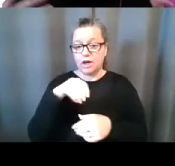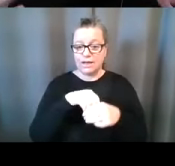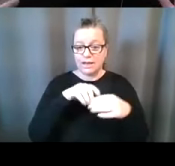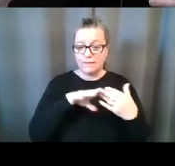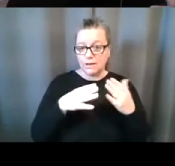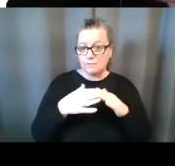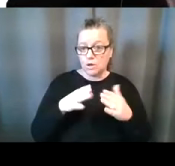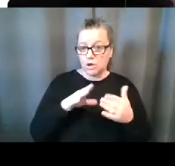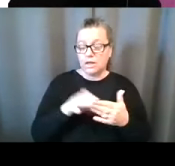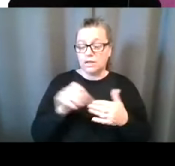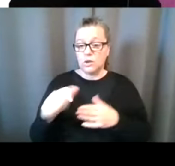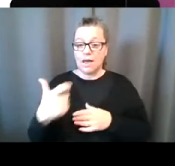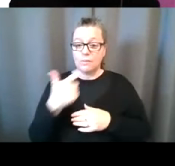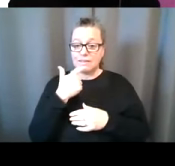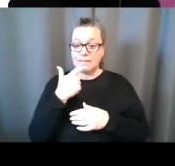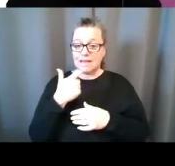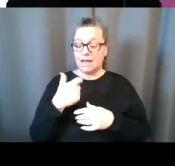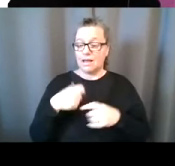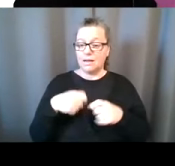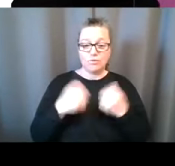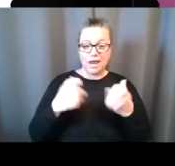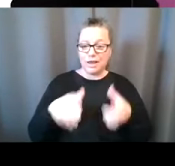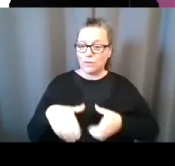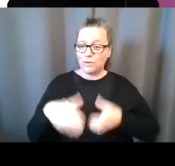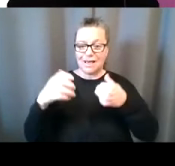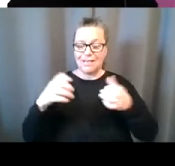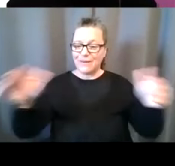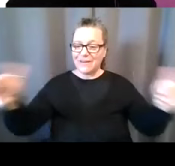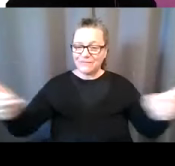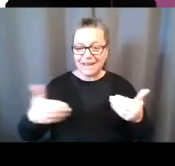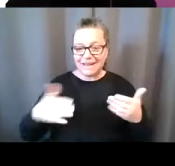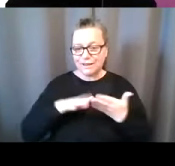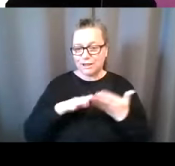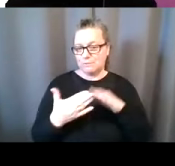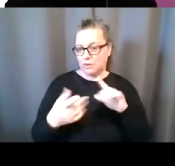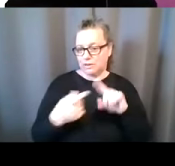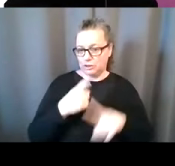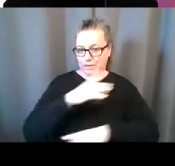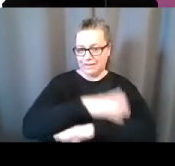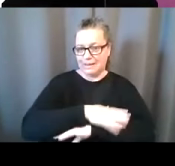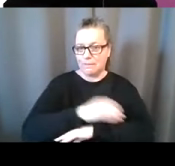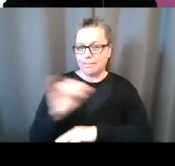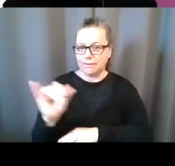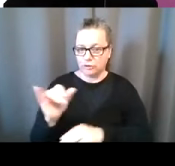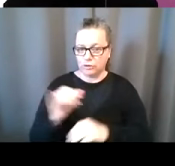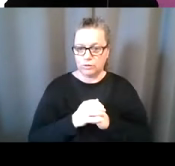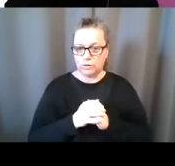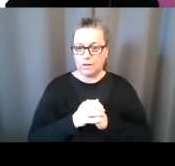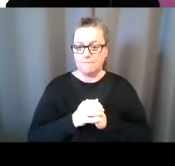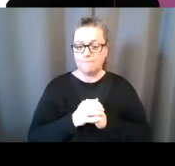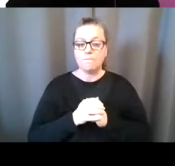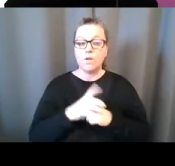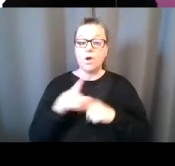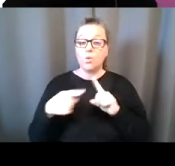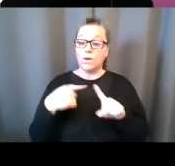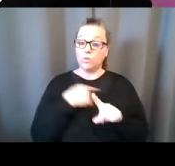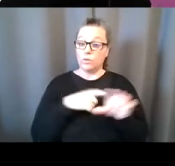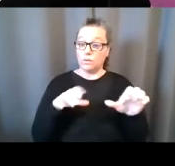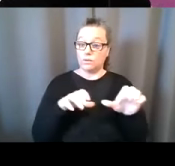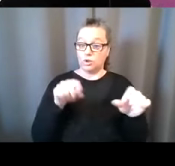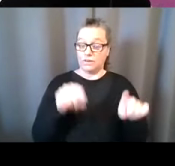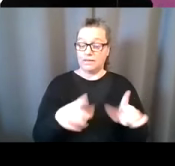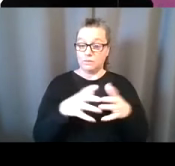I would say, break those silos, invite the community to the table as well. When we were doing this work, we came across a lot of